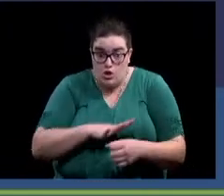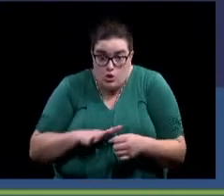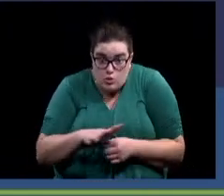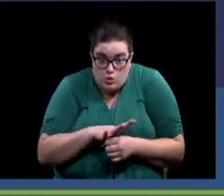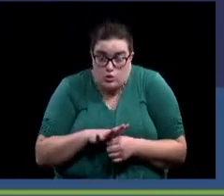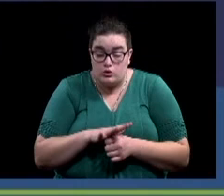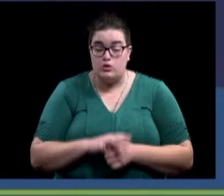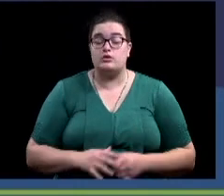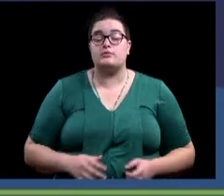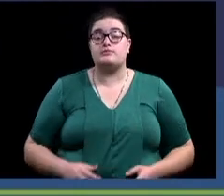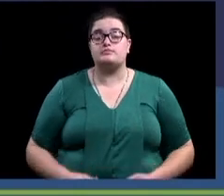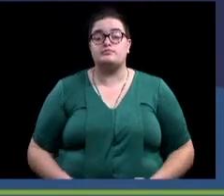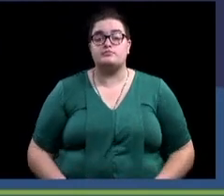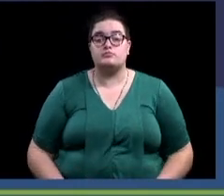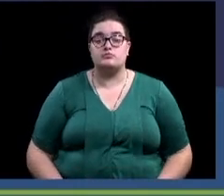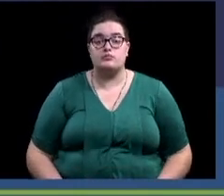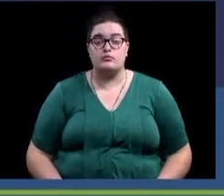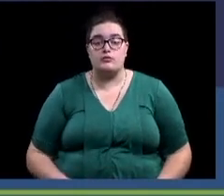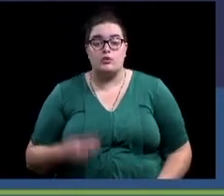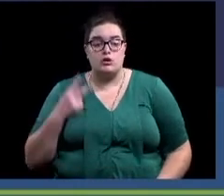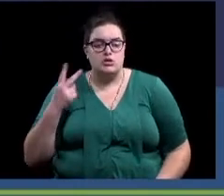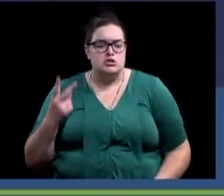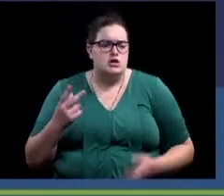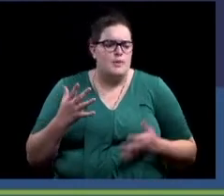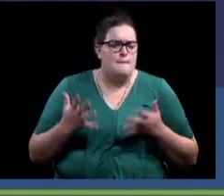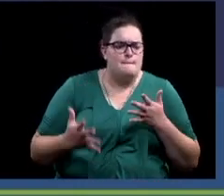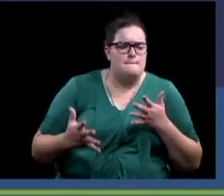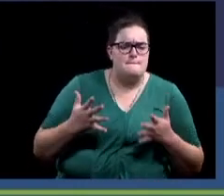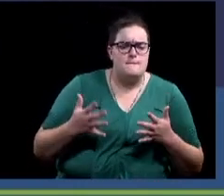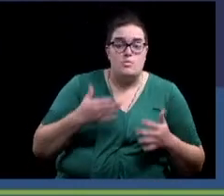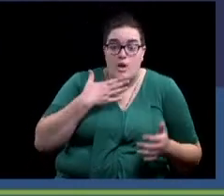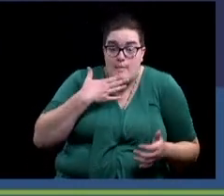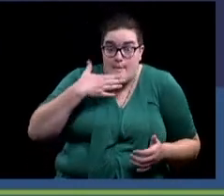become better at what we do. But overall, thank you so much for